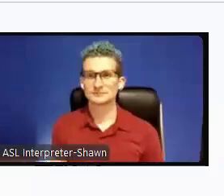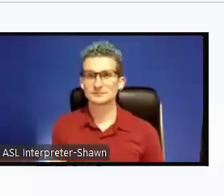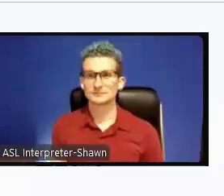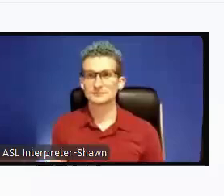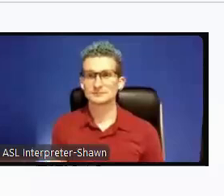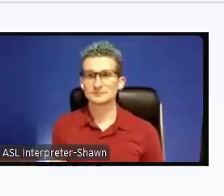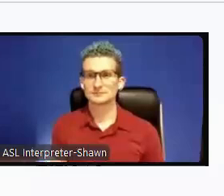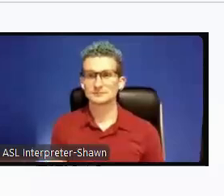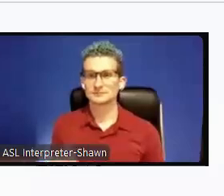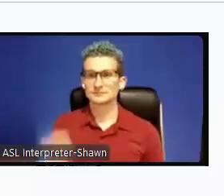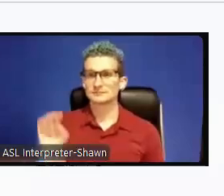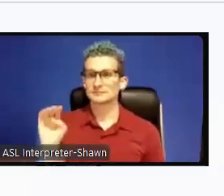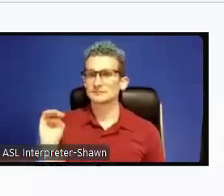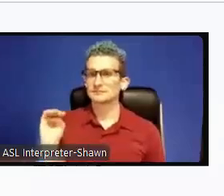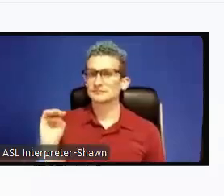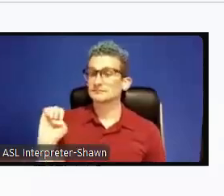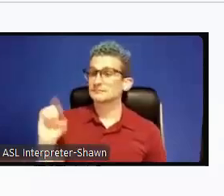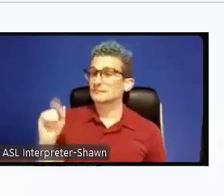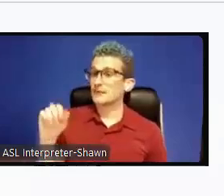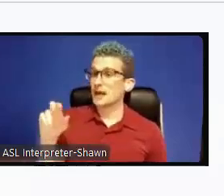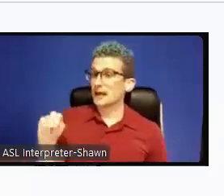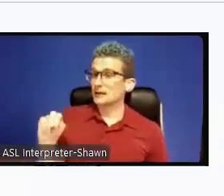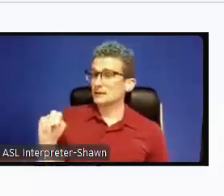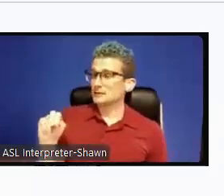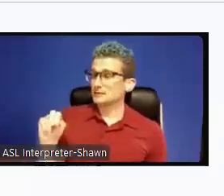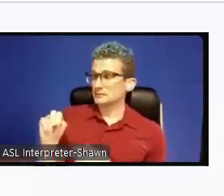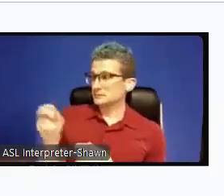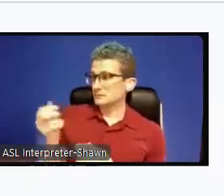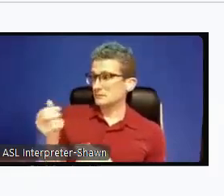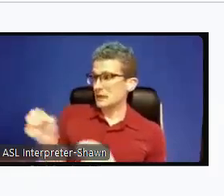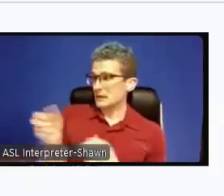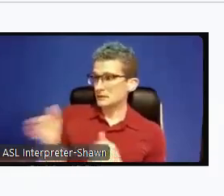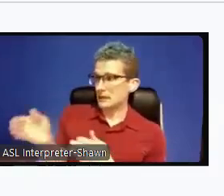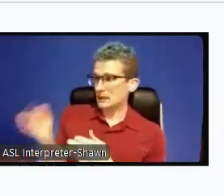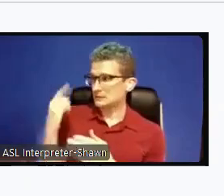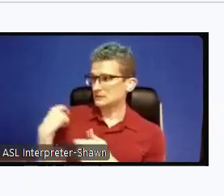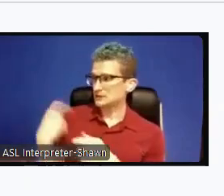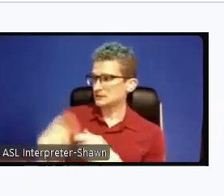Megan, what are the plans for Spanish speaking, or when we're doing the community engagement?